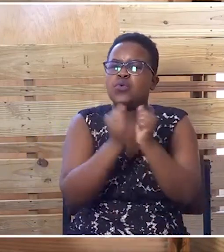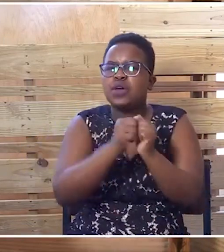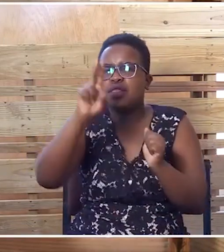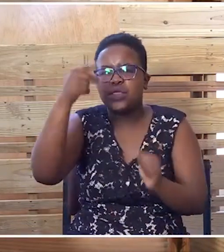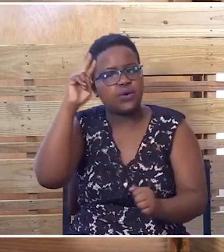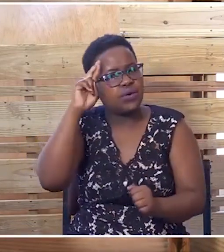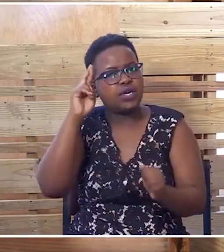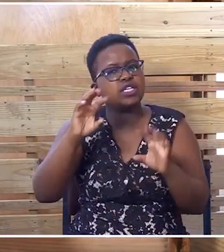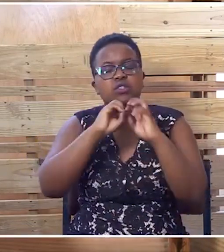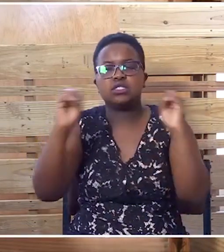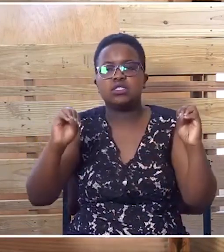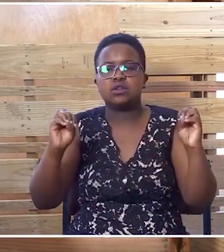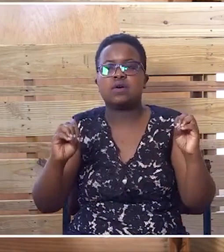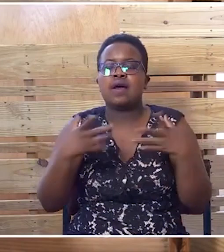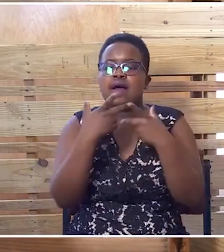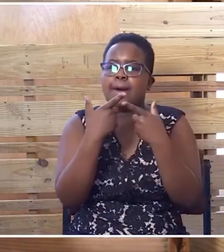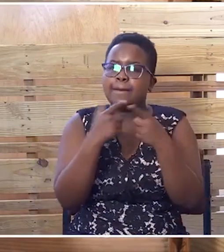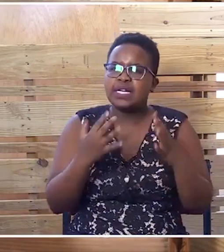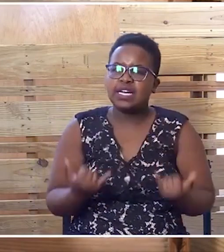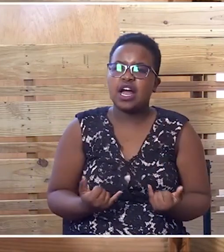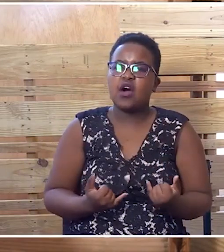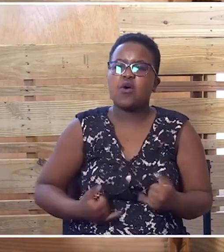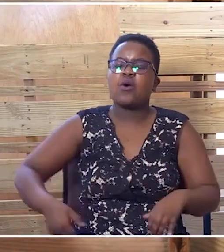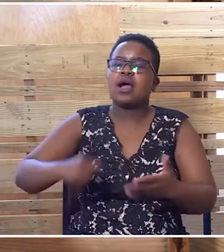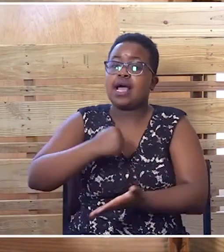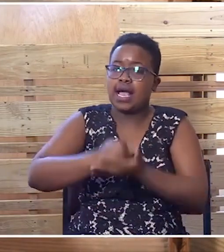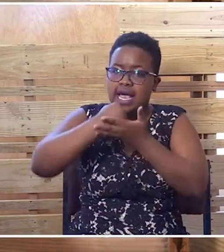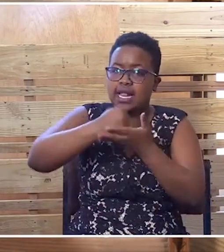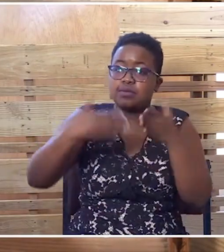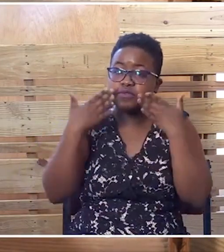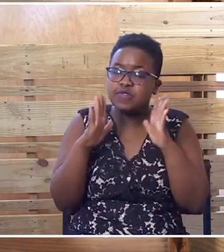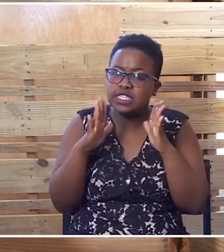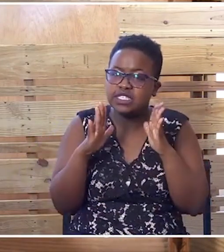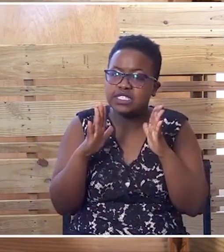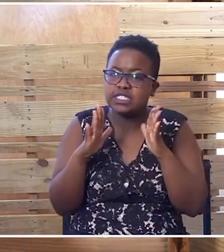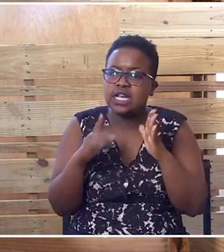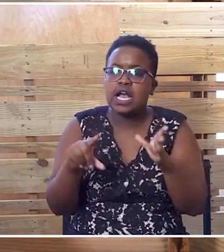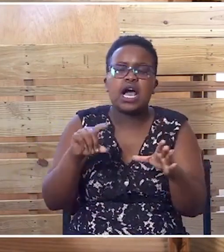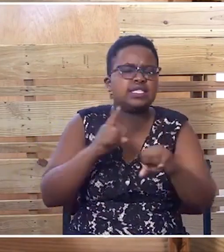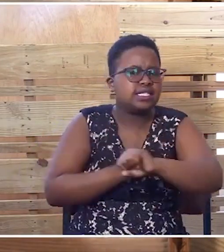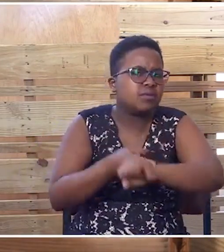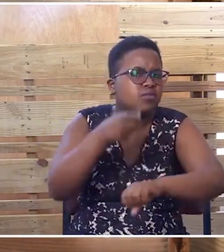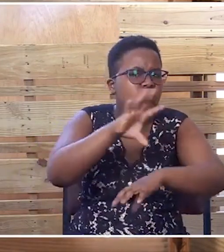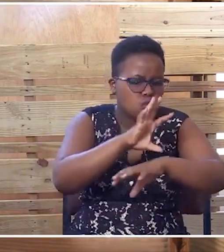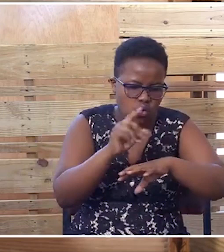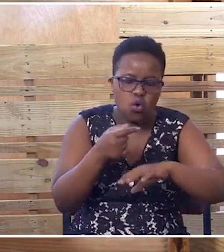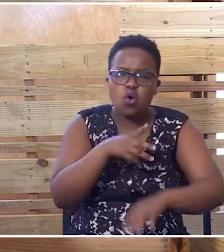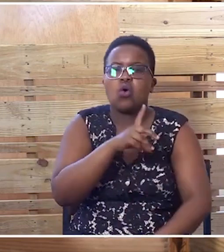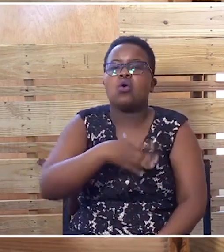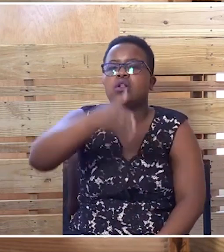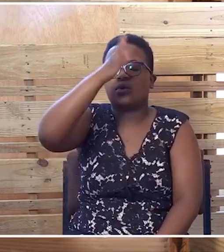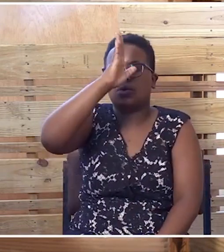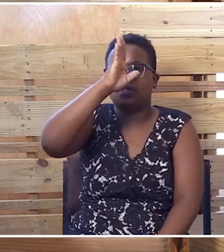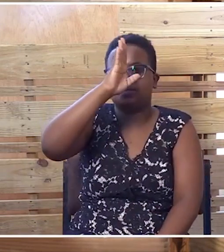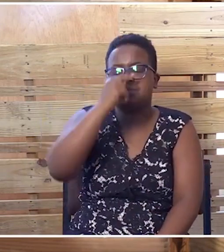is supposed to be of help to us, to bring help to our lives. but not just to mention them for the sake of mentioning